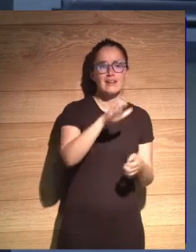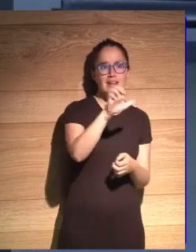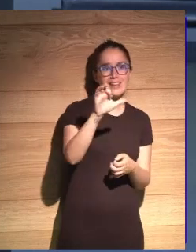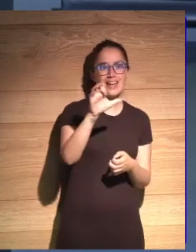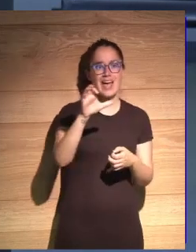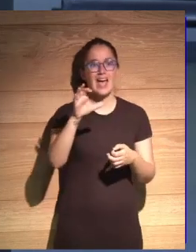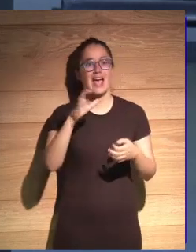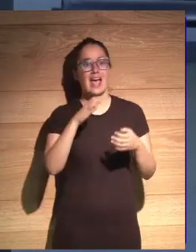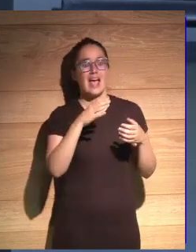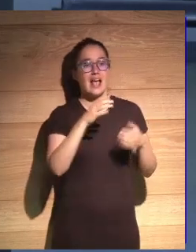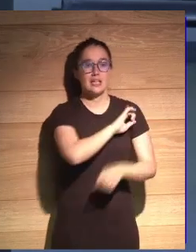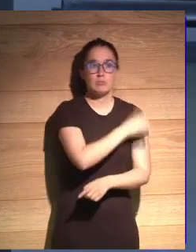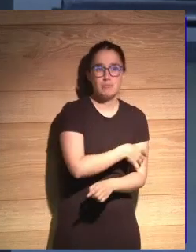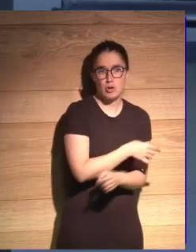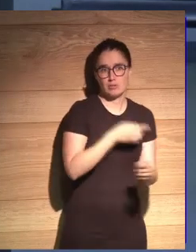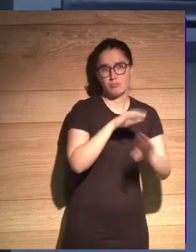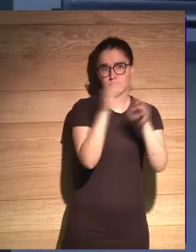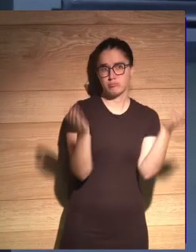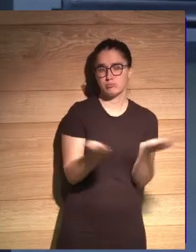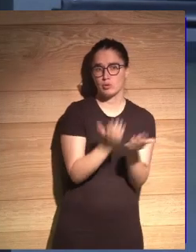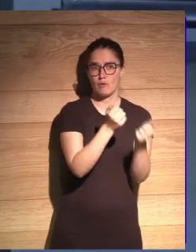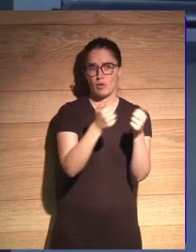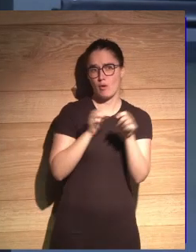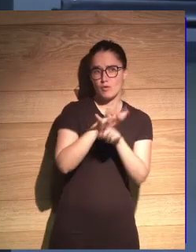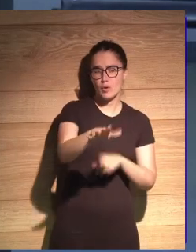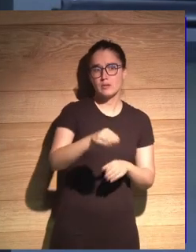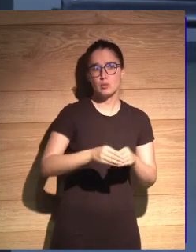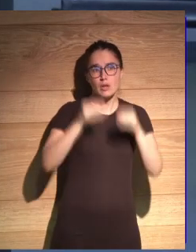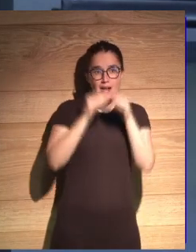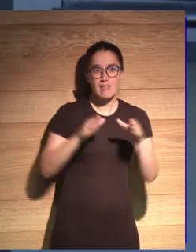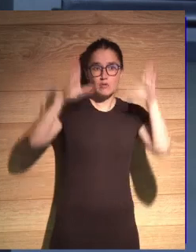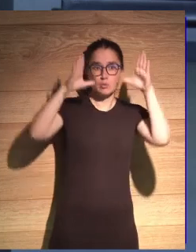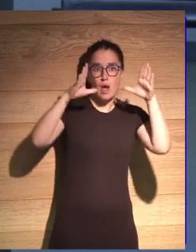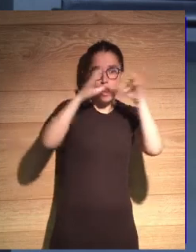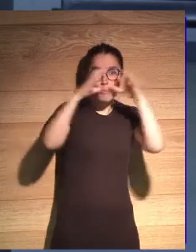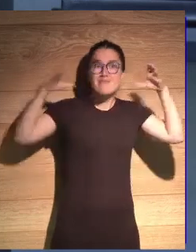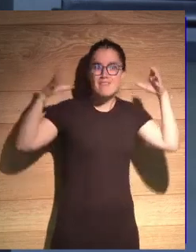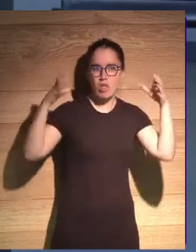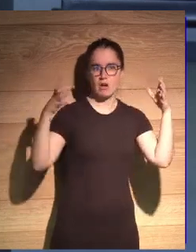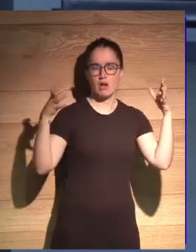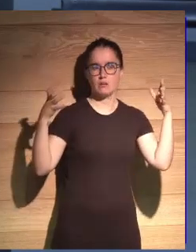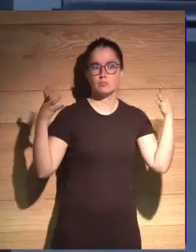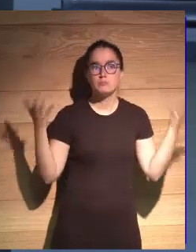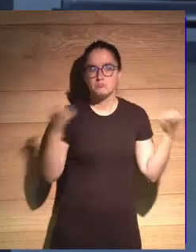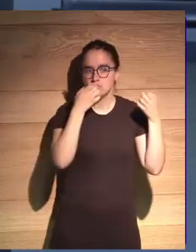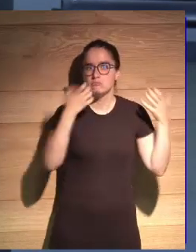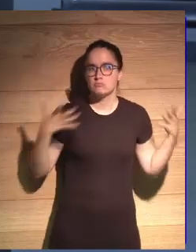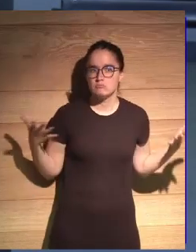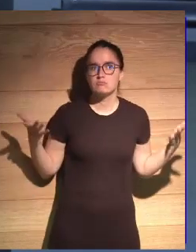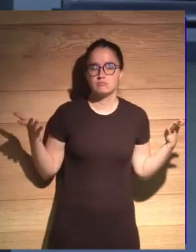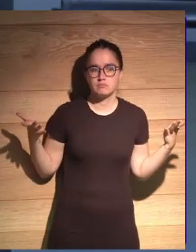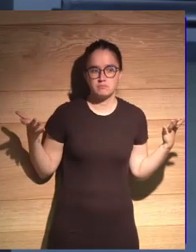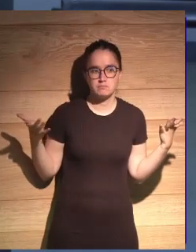Well, we'll hear a lot about esports, virtual reality, augmented reality.